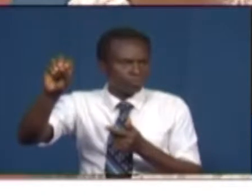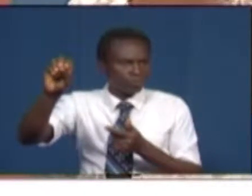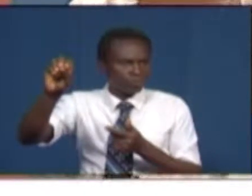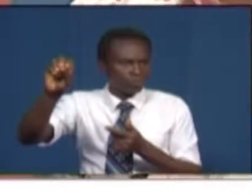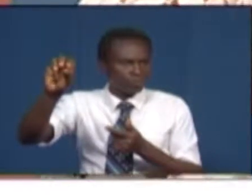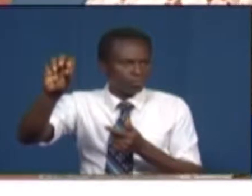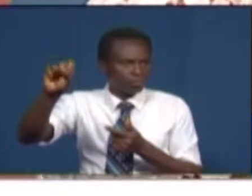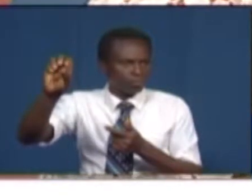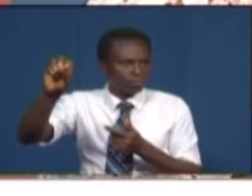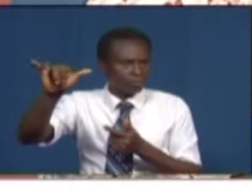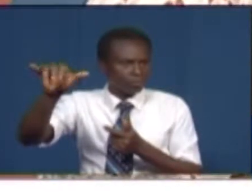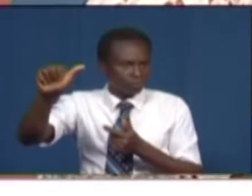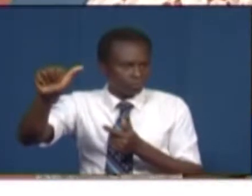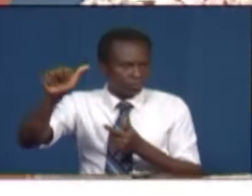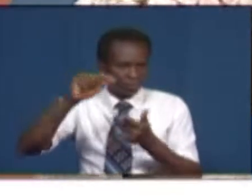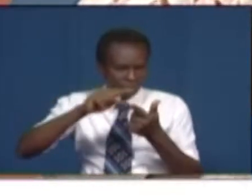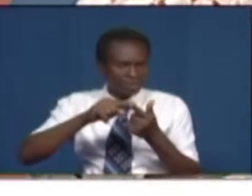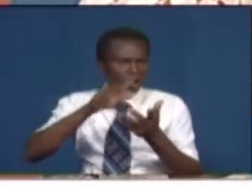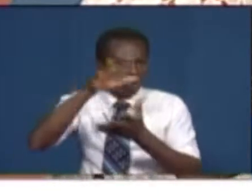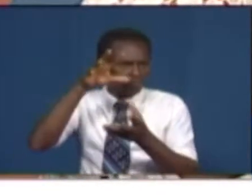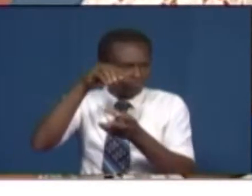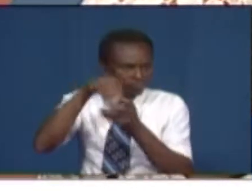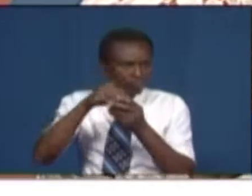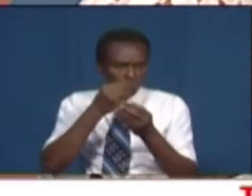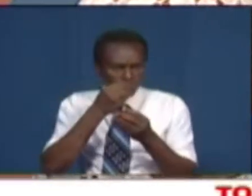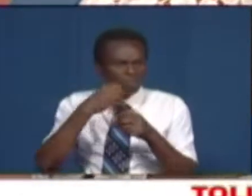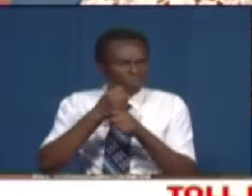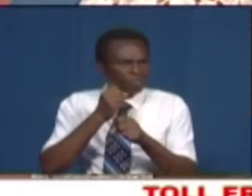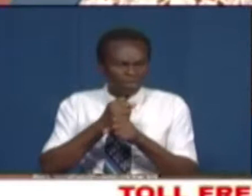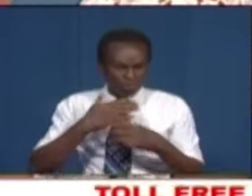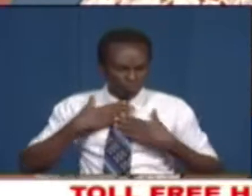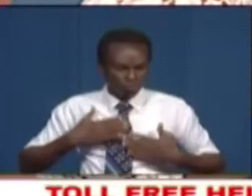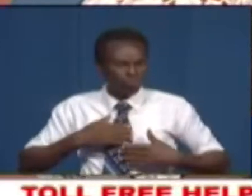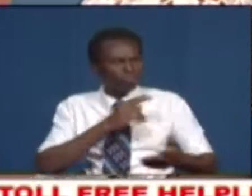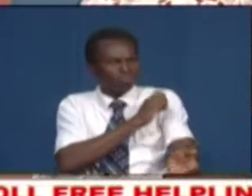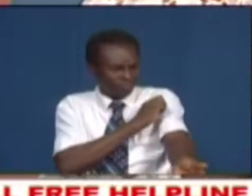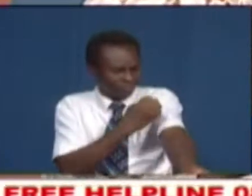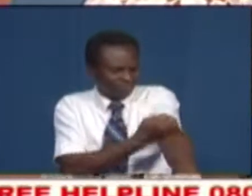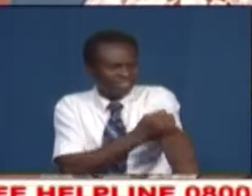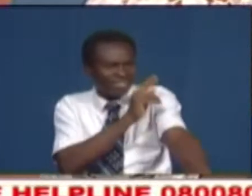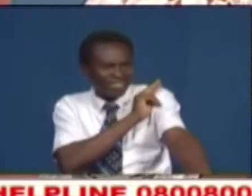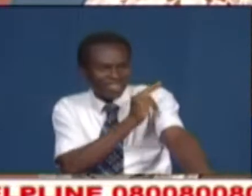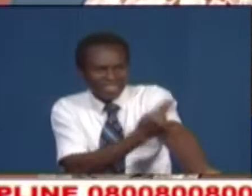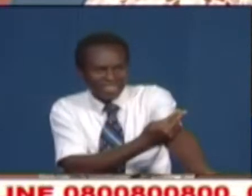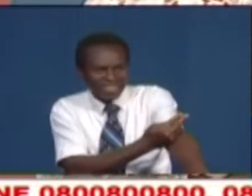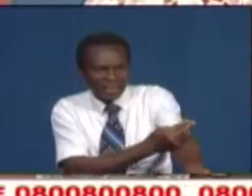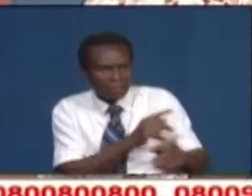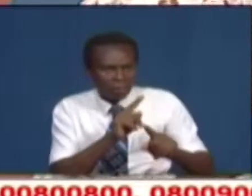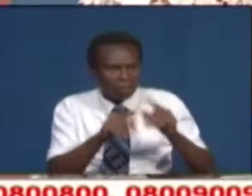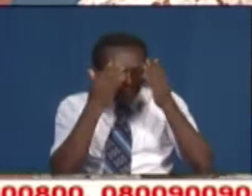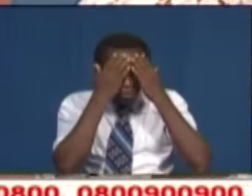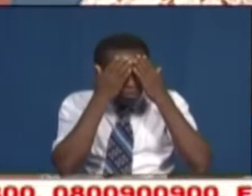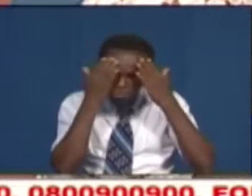brain faculty as well to become very clever. You know, there are things that are there, but it's because of lack of knowledge our